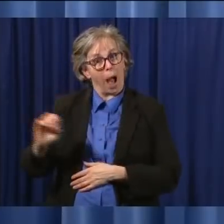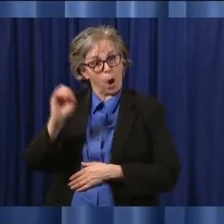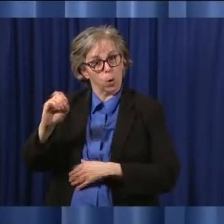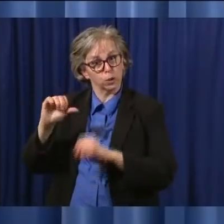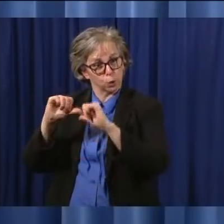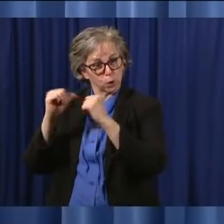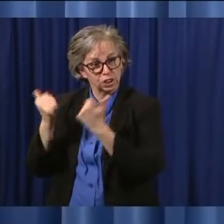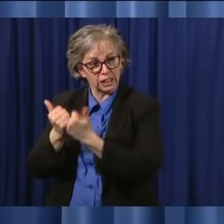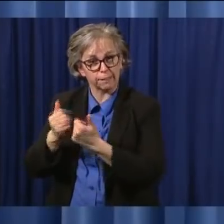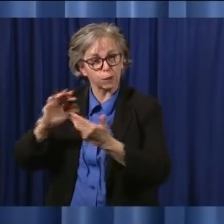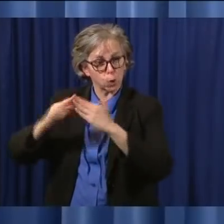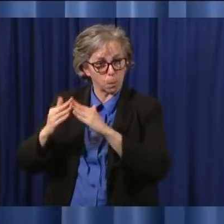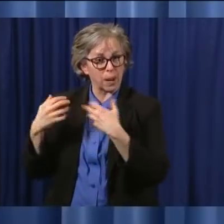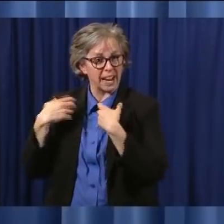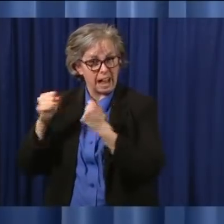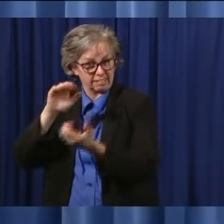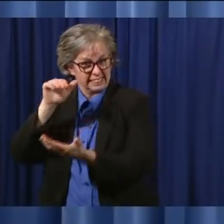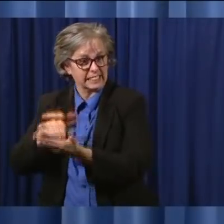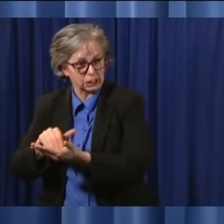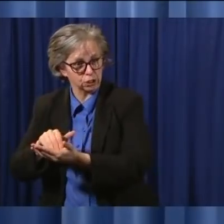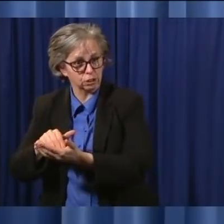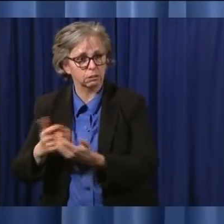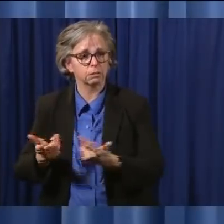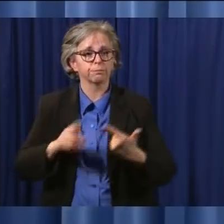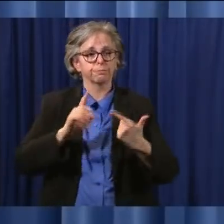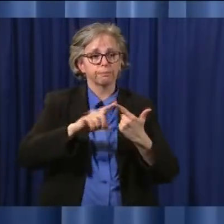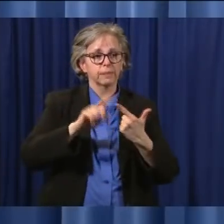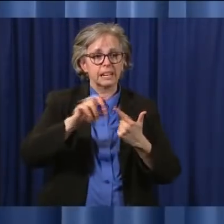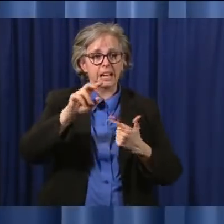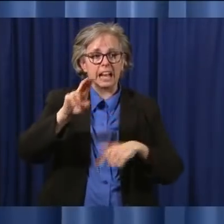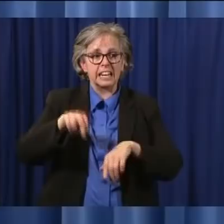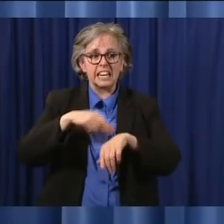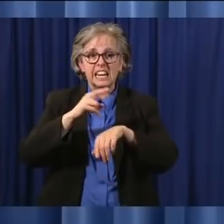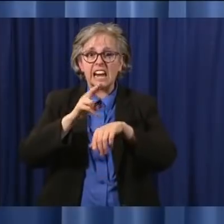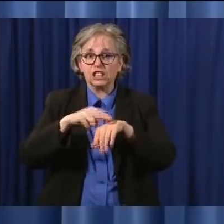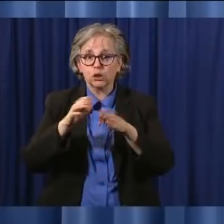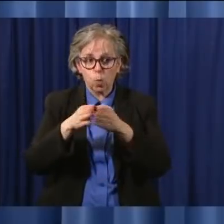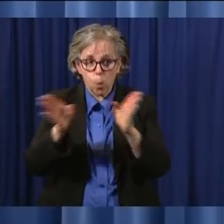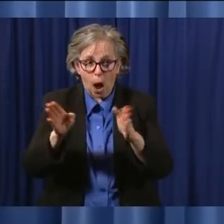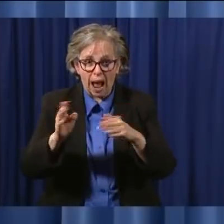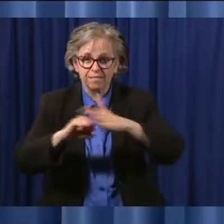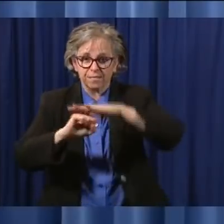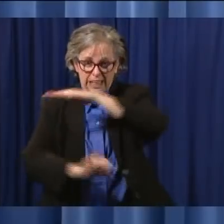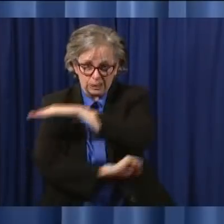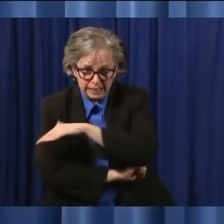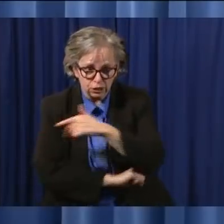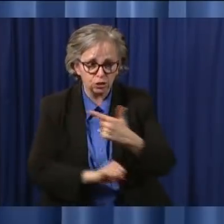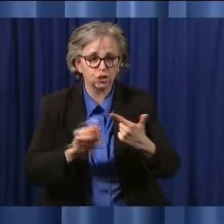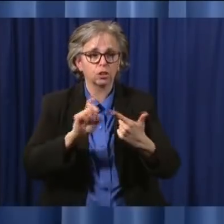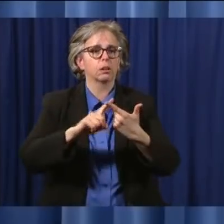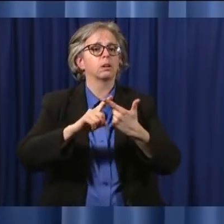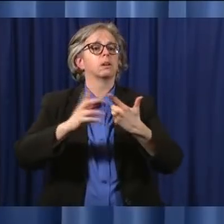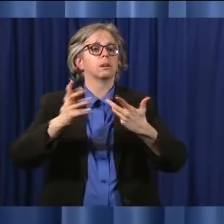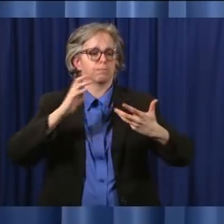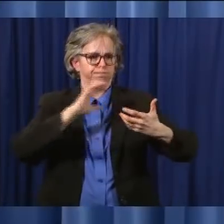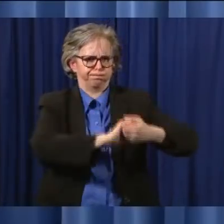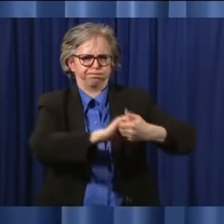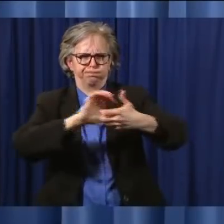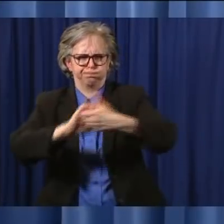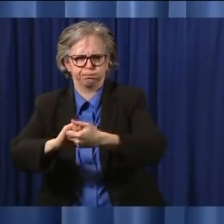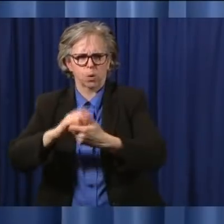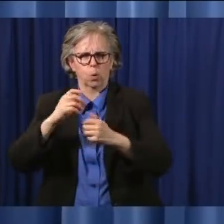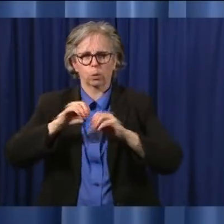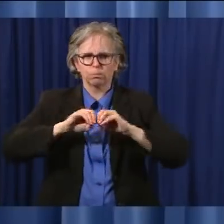Centers and Nationwide Foundation to distribute thousands of community wellness kits. We're grateful for